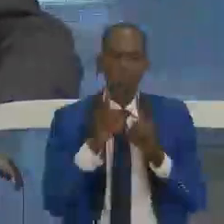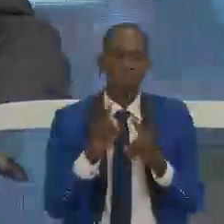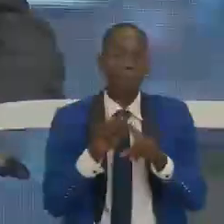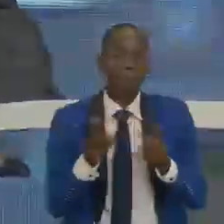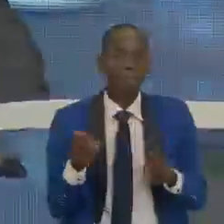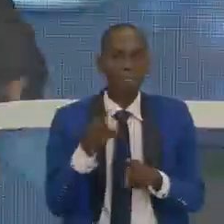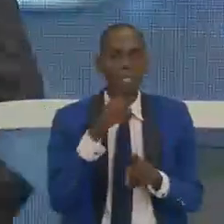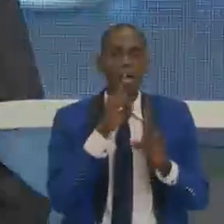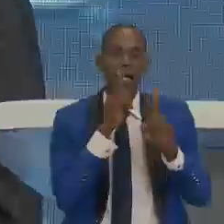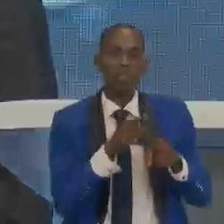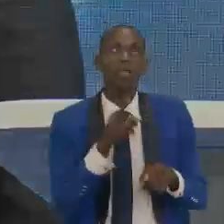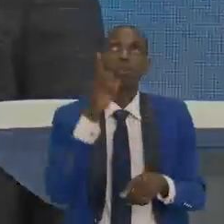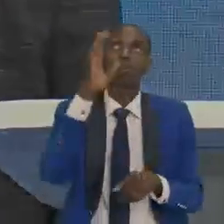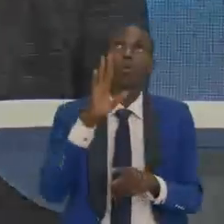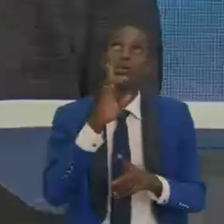man.